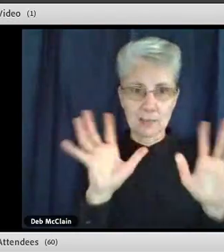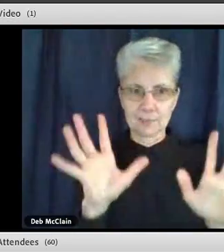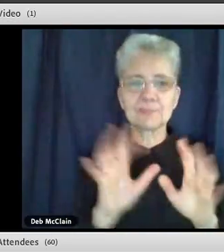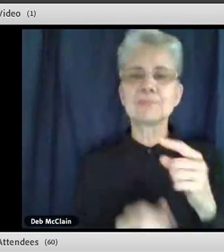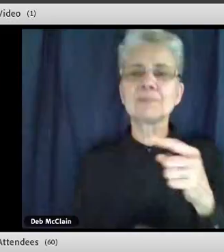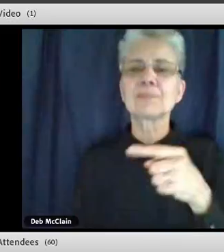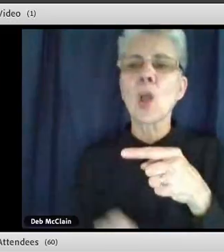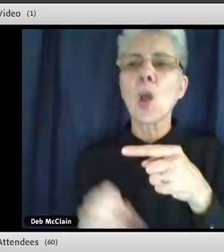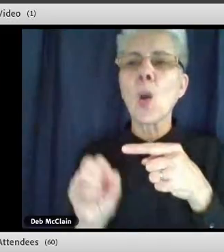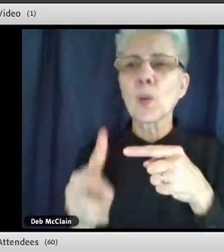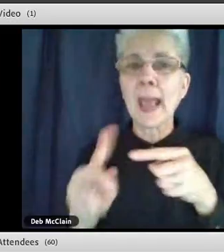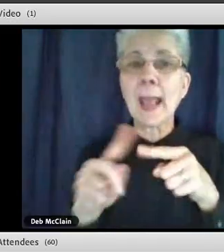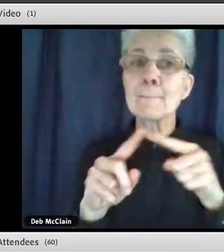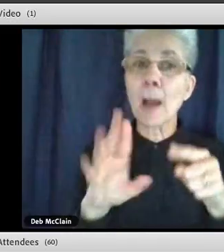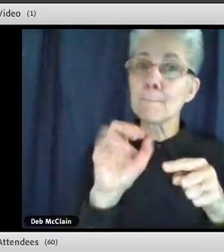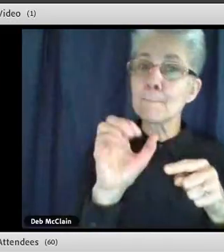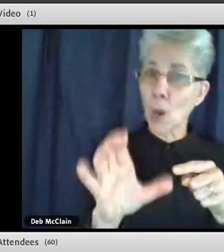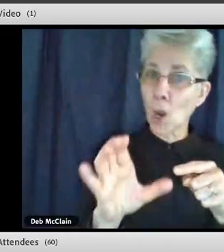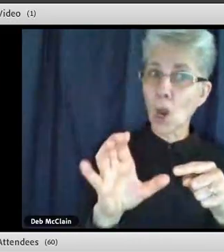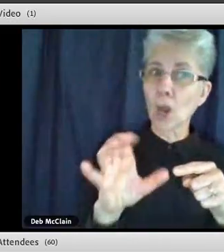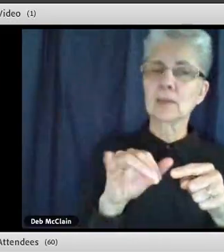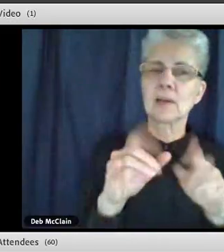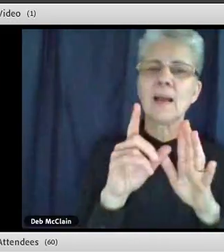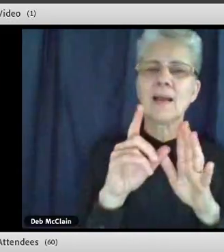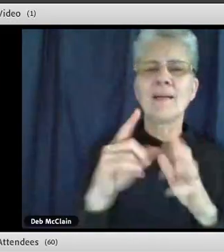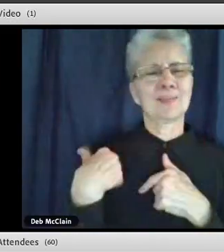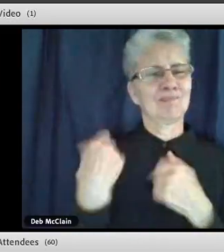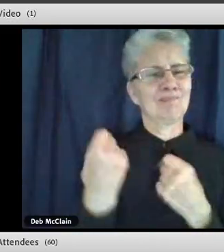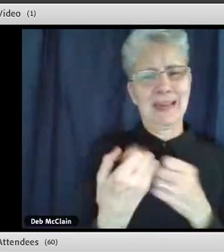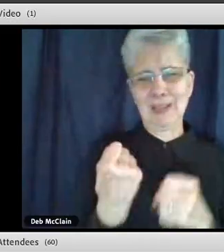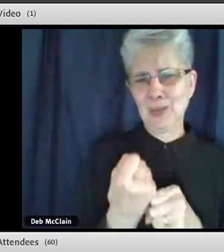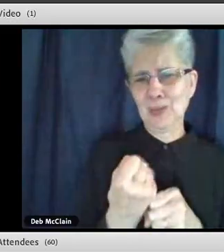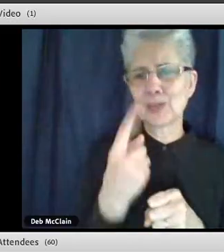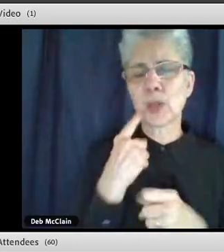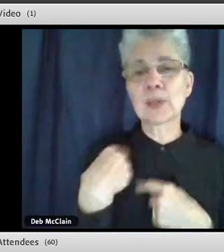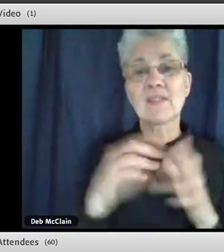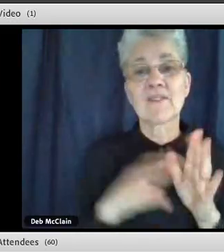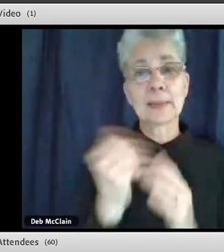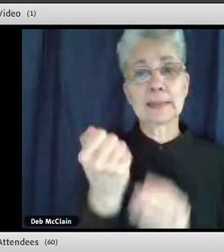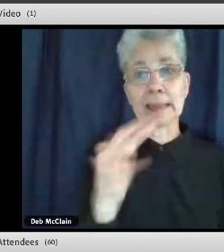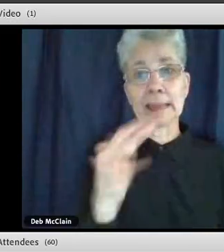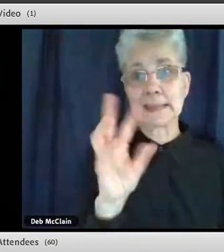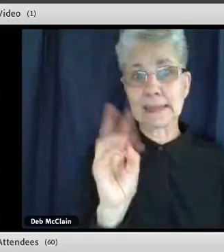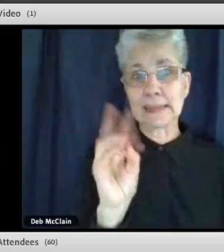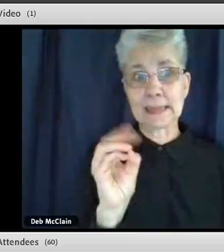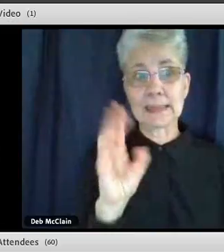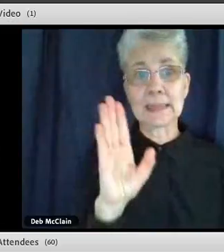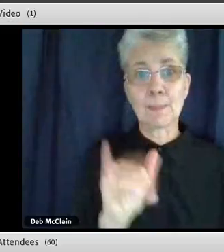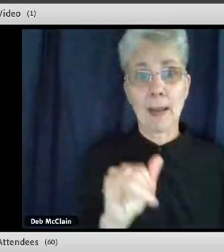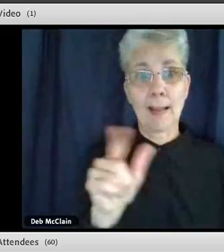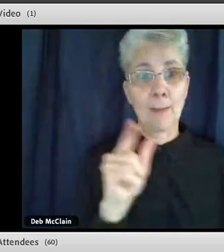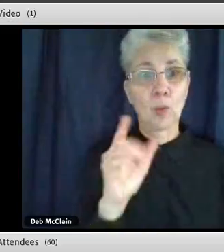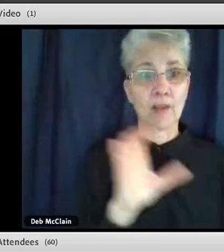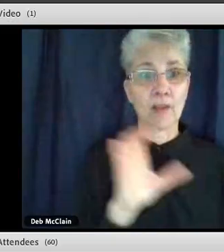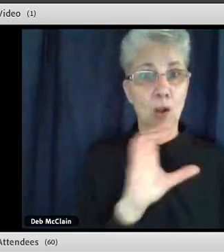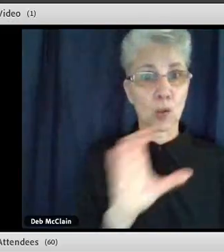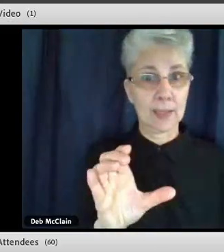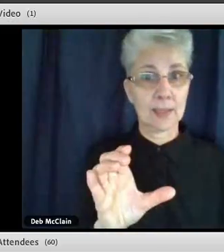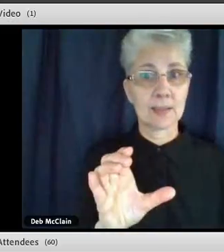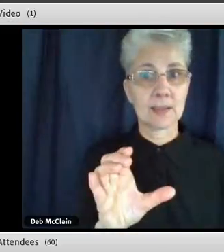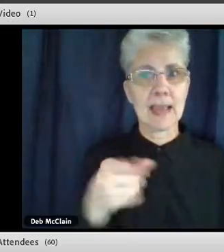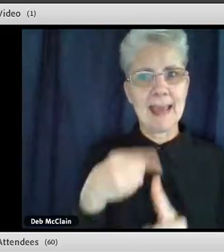Okay, but MARC, it's been around for a while. Okay, so it was developed in the 1960s by the Library of Congress, specifically